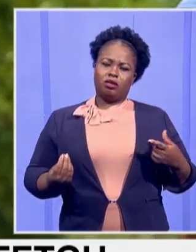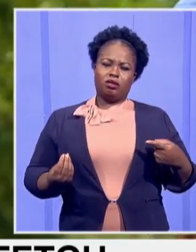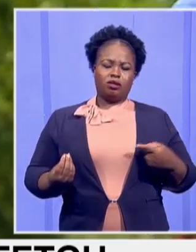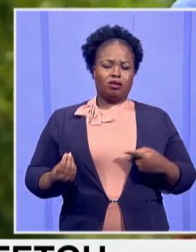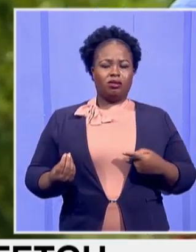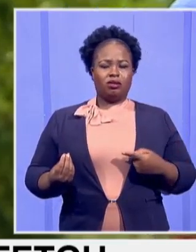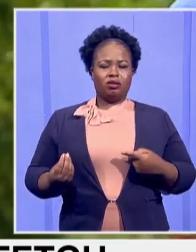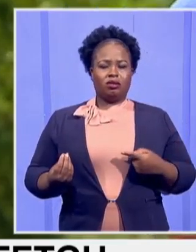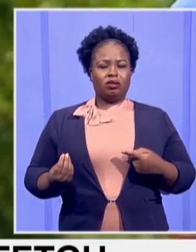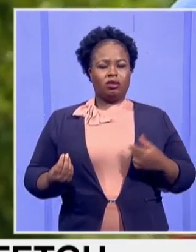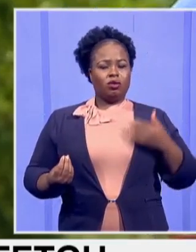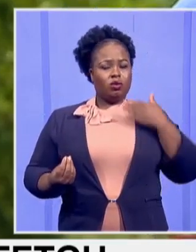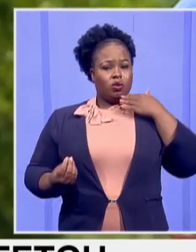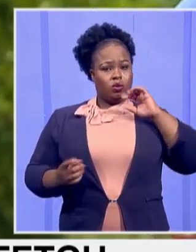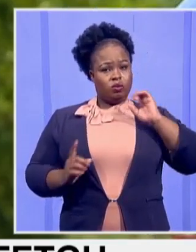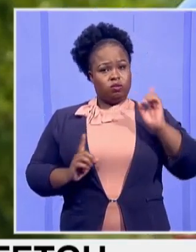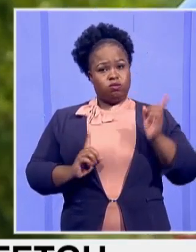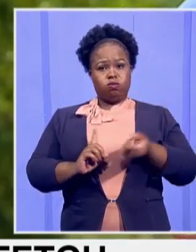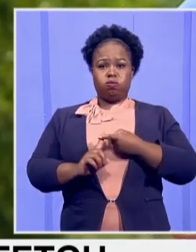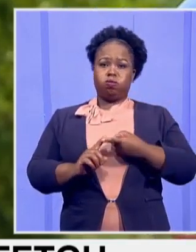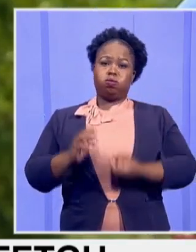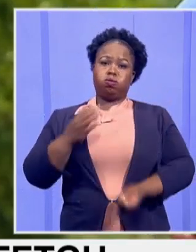that was in an accident.